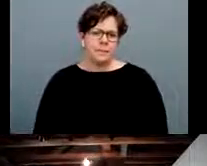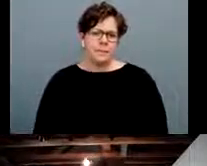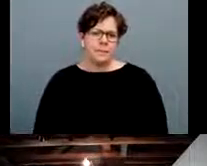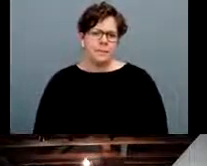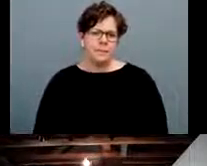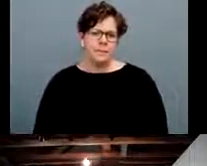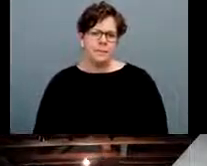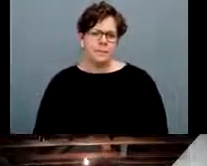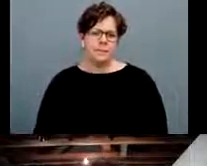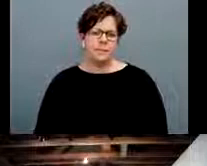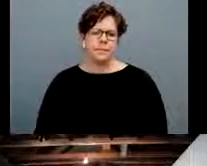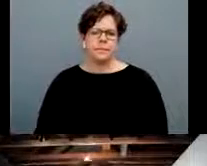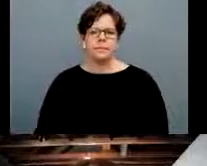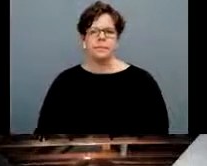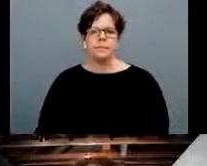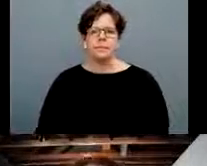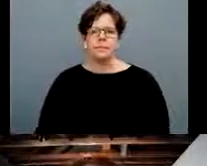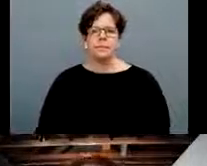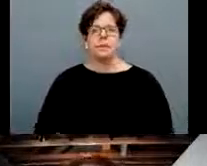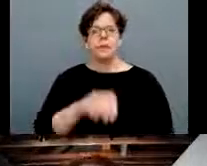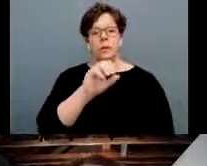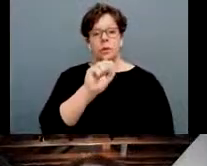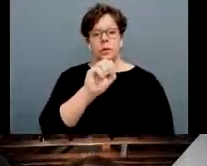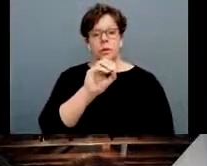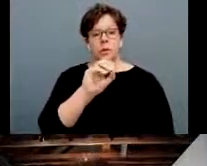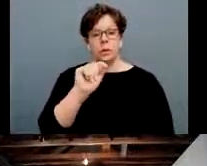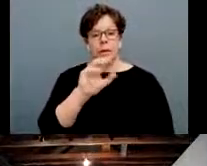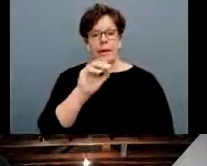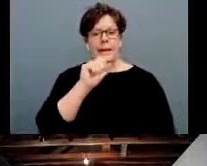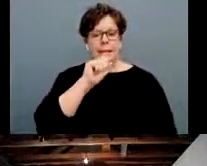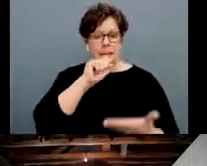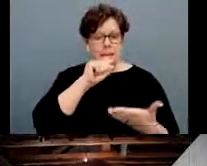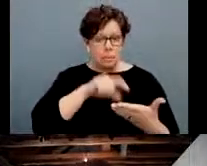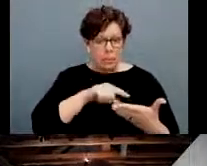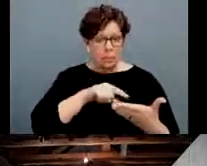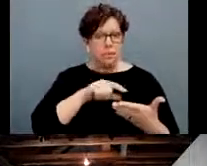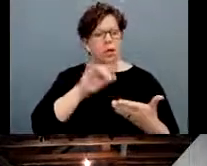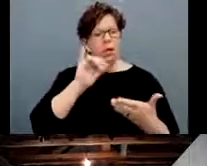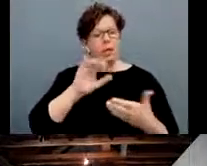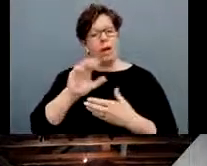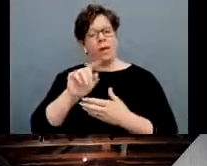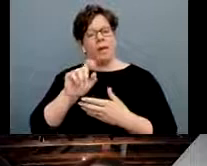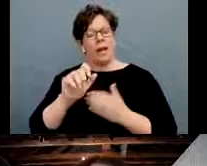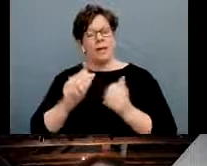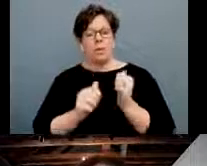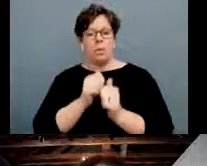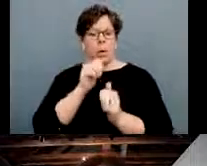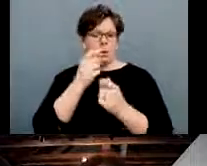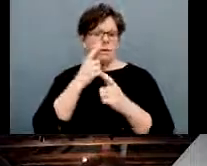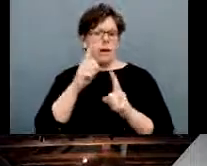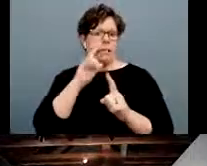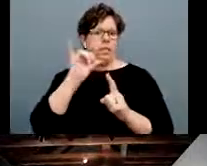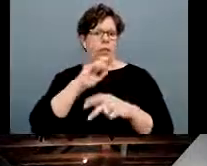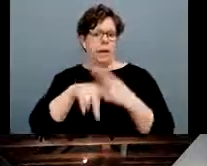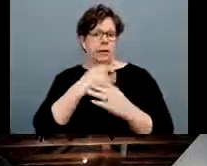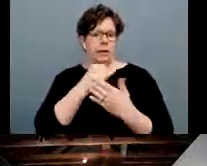All right, so starting here with the soot and spit. So soot and spit is what Castle is most well known for. He would create really